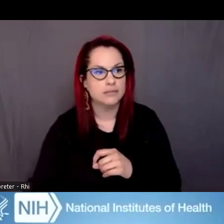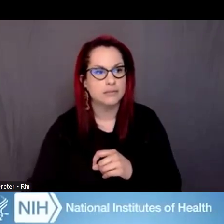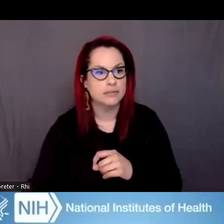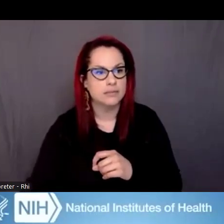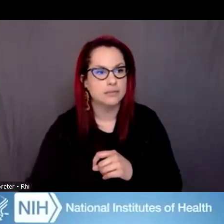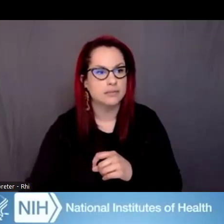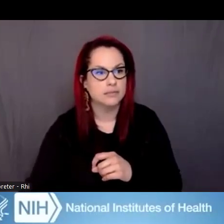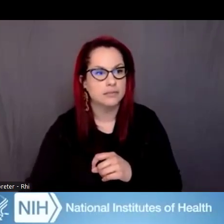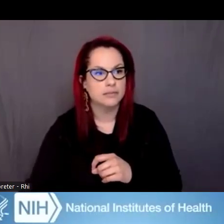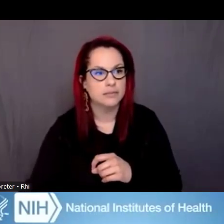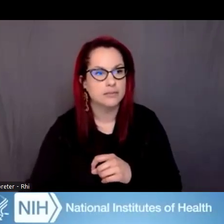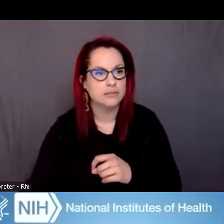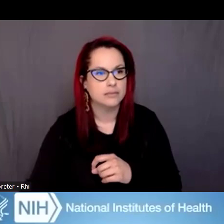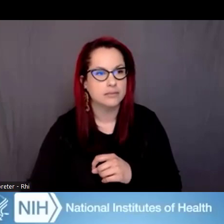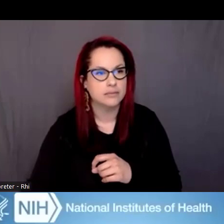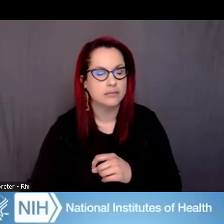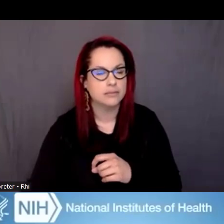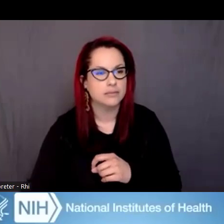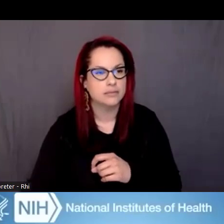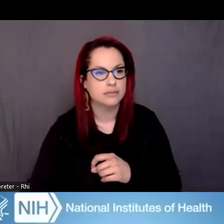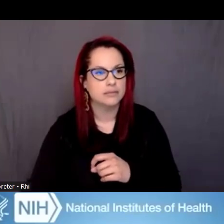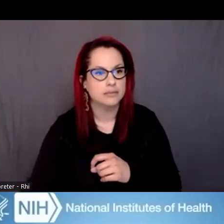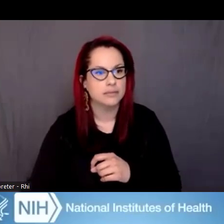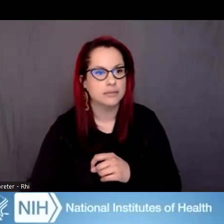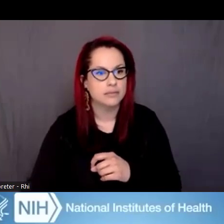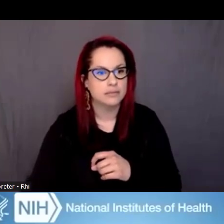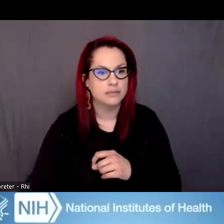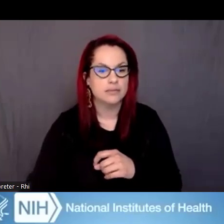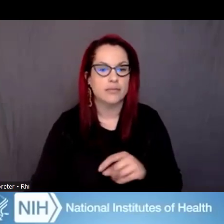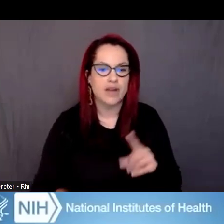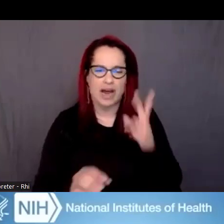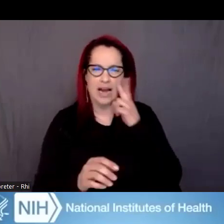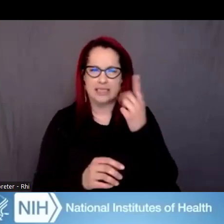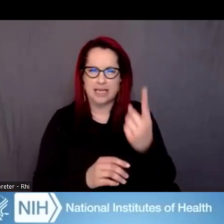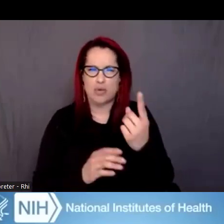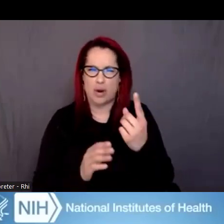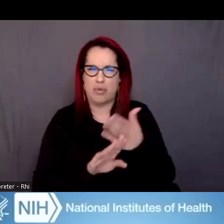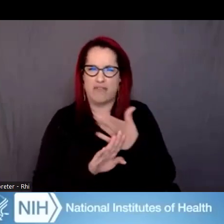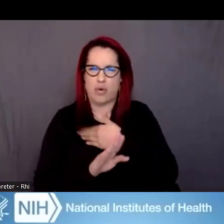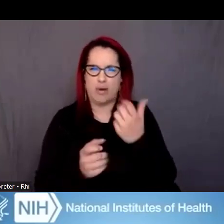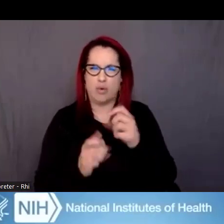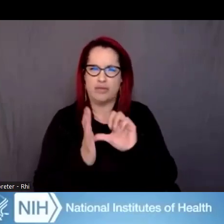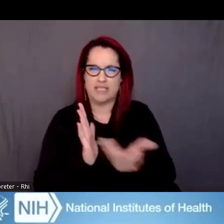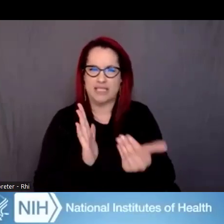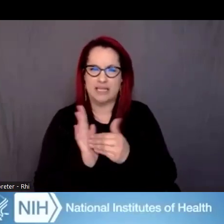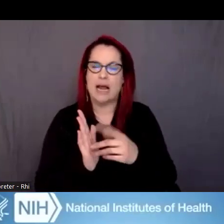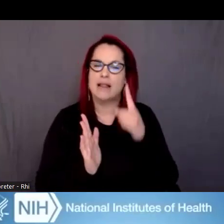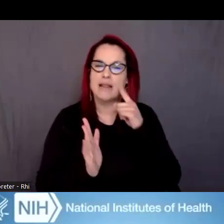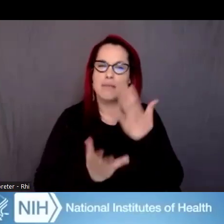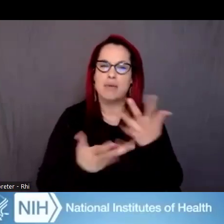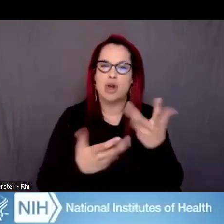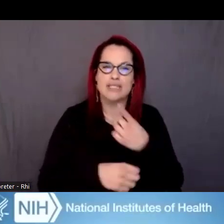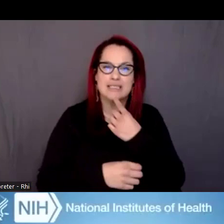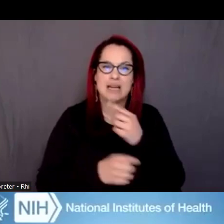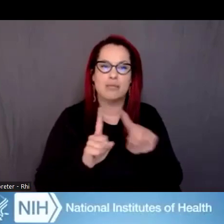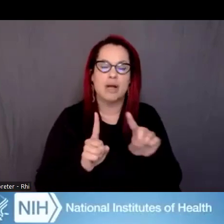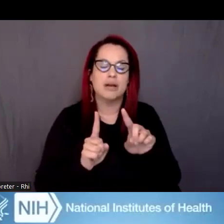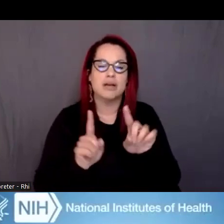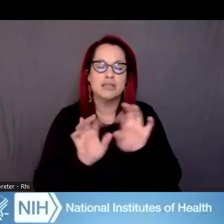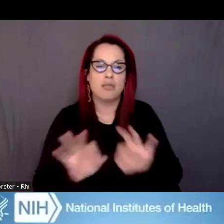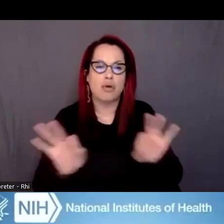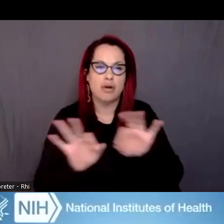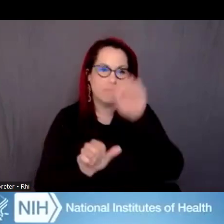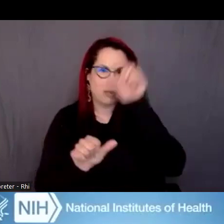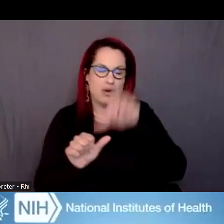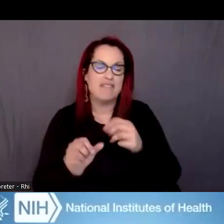Sorry. And I did see one earlier. I might just want to reiterate. This might have been said, but I mean, everyone keep in mind there are a number of initiatives going